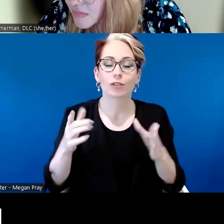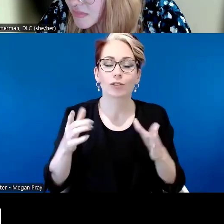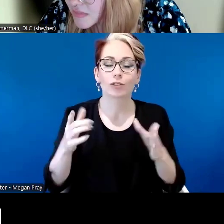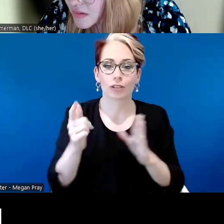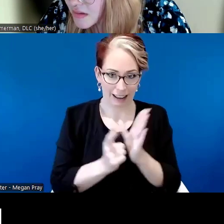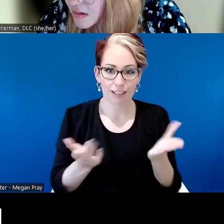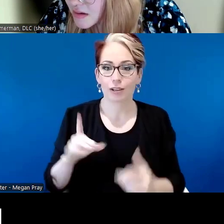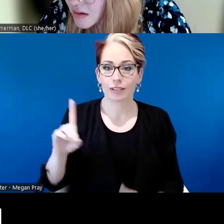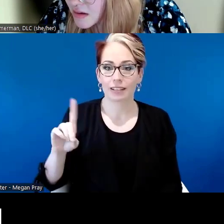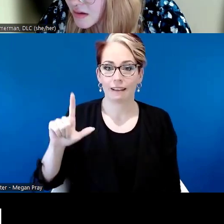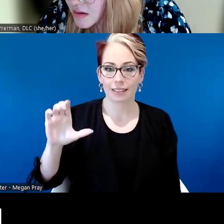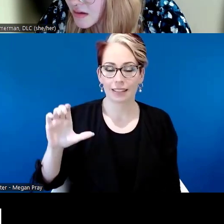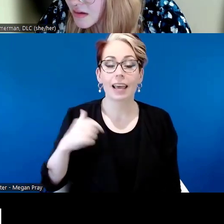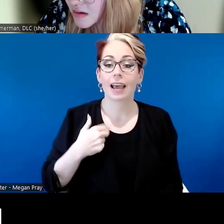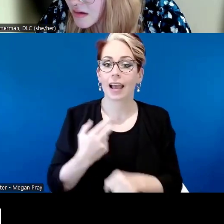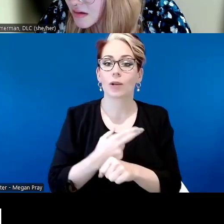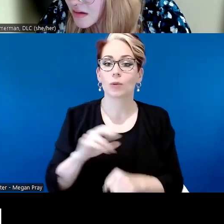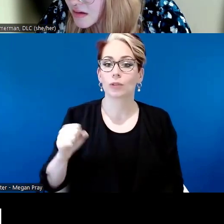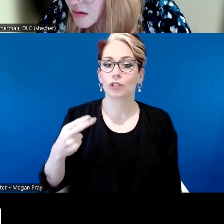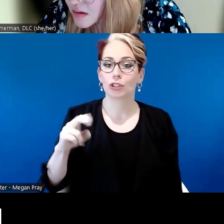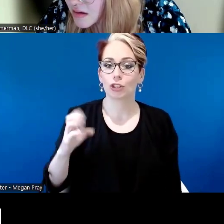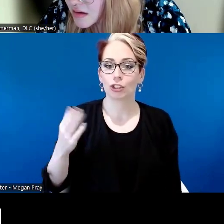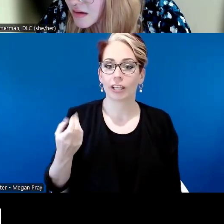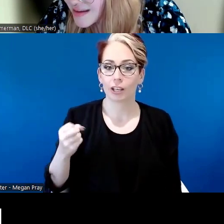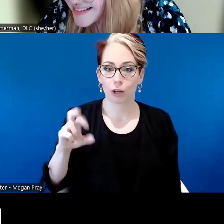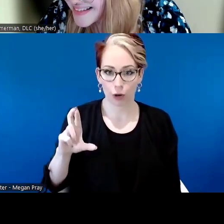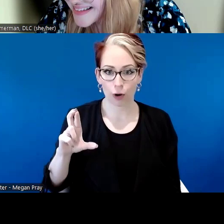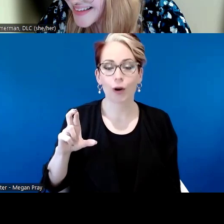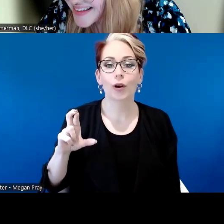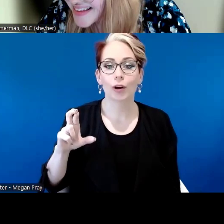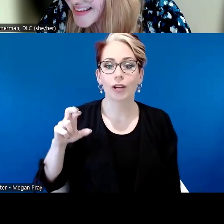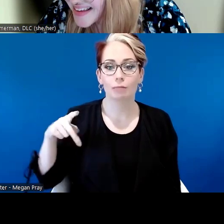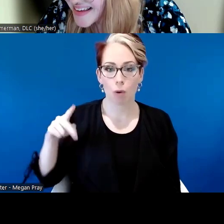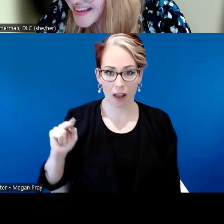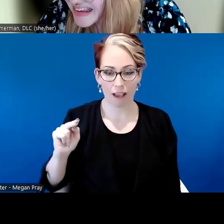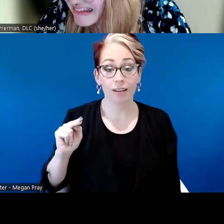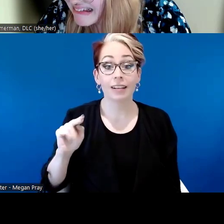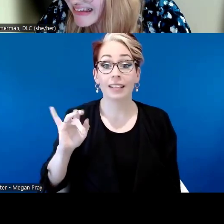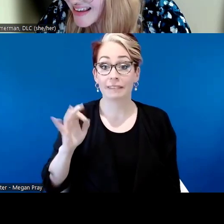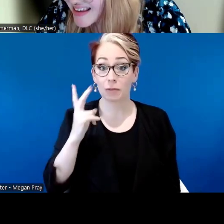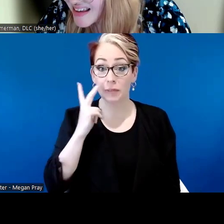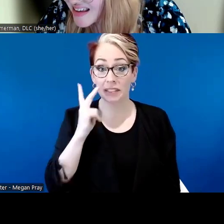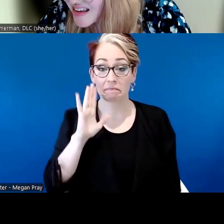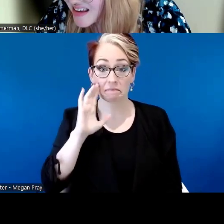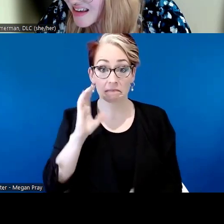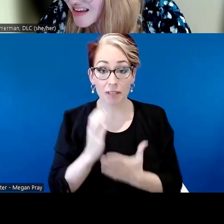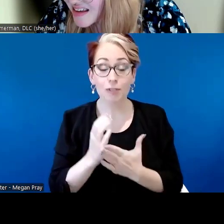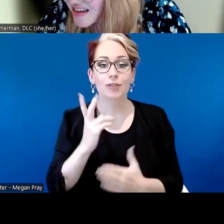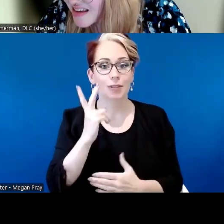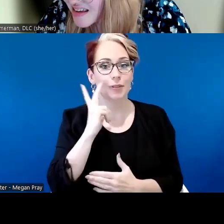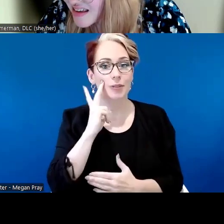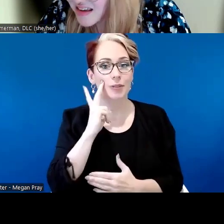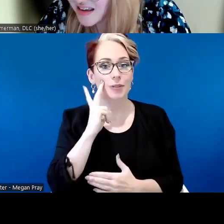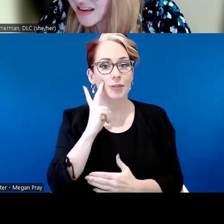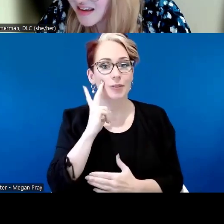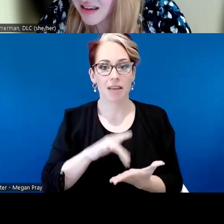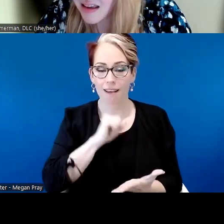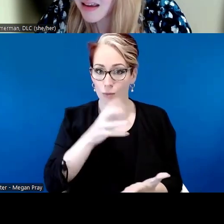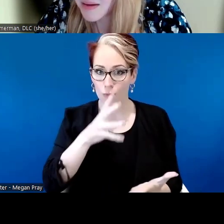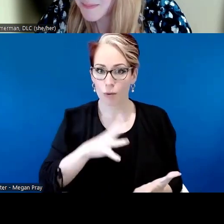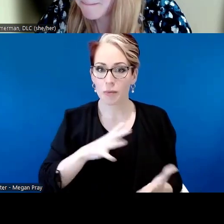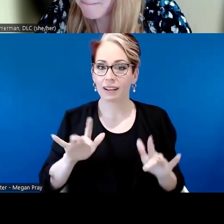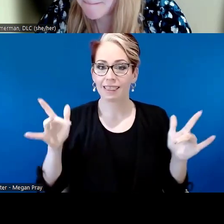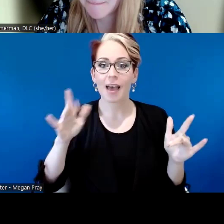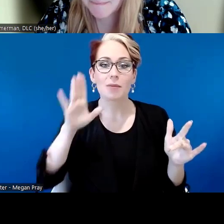her pronouns. And when you see me in a little while, you will see a middle-aged woman with light brown